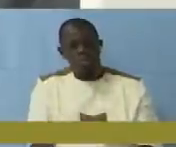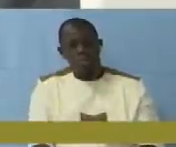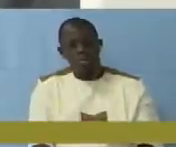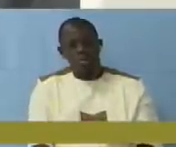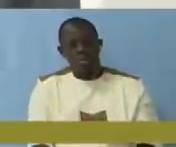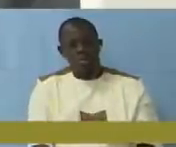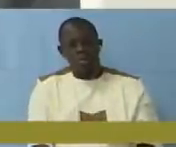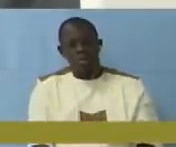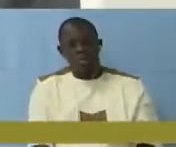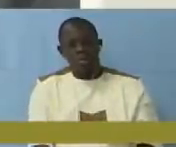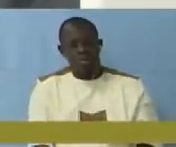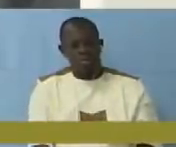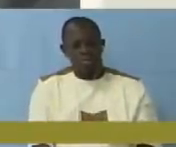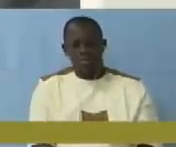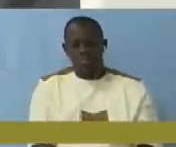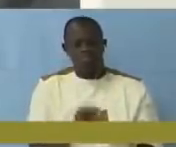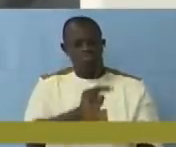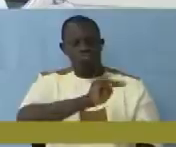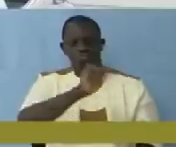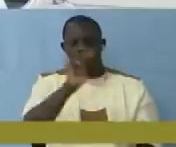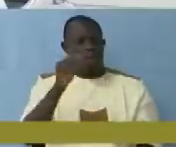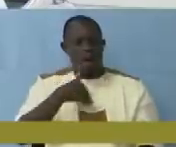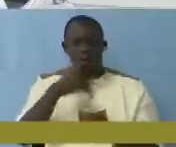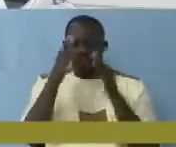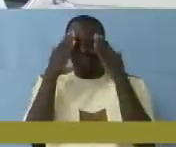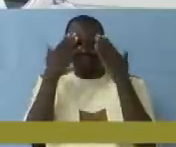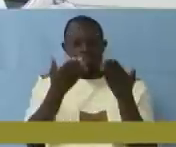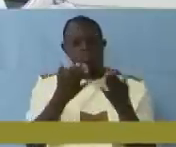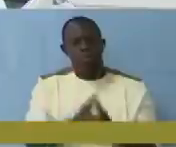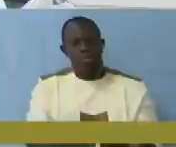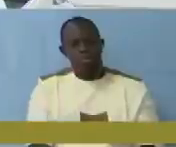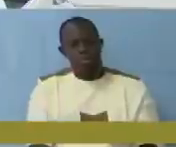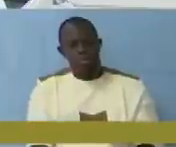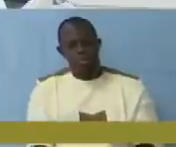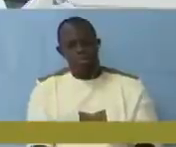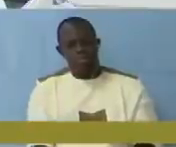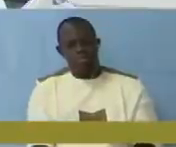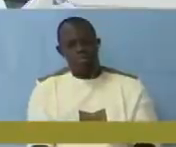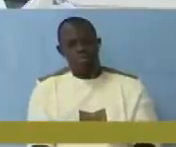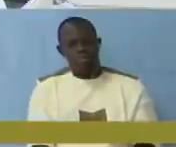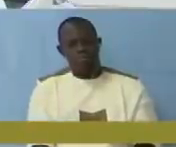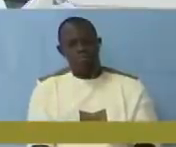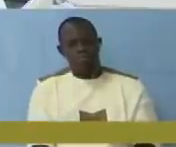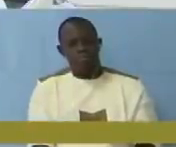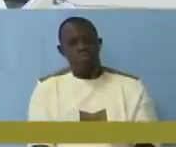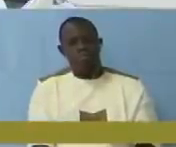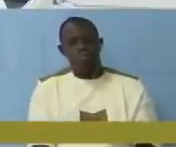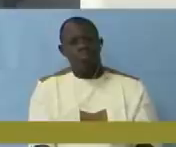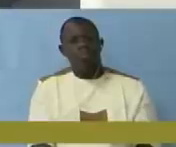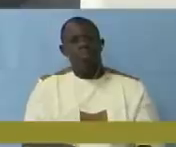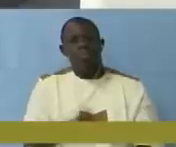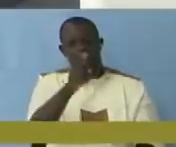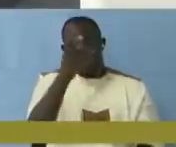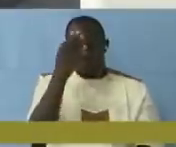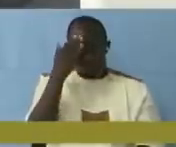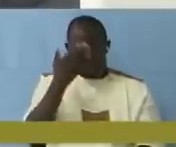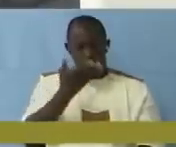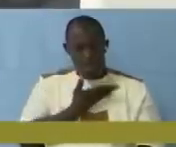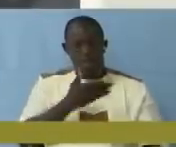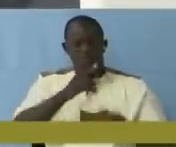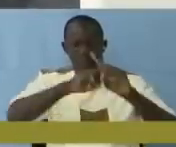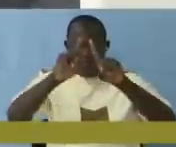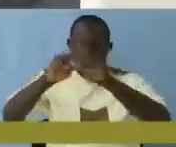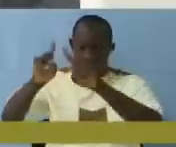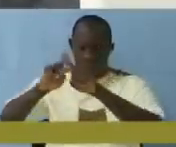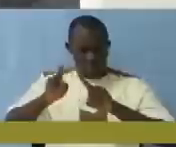Cross-cutting. I don't know. Okay. You know, you have various sections at the